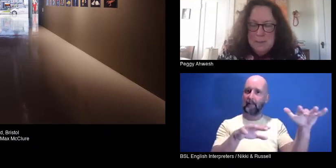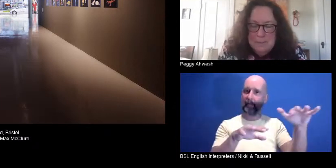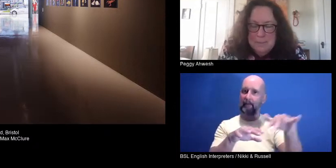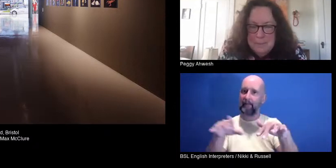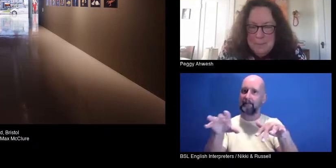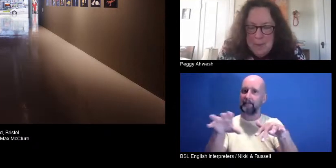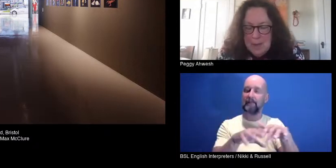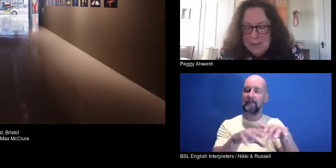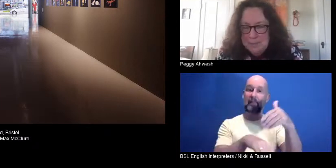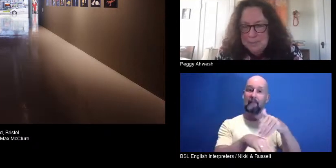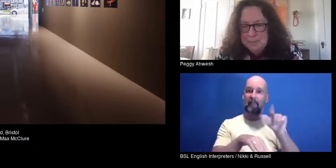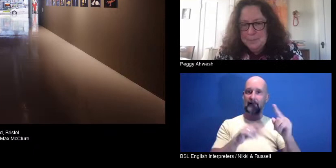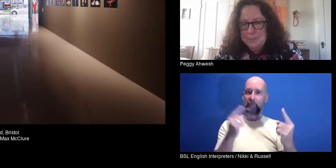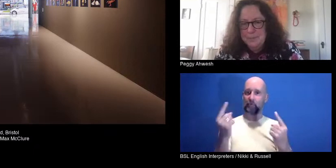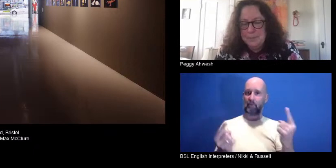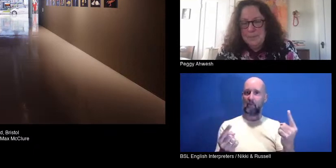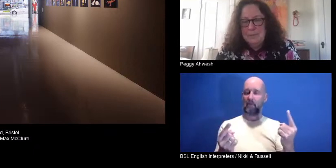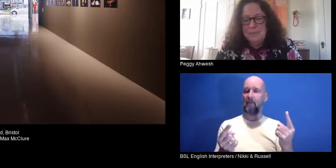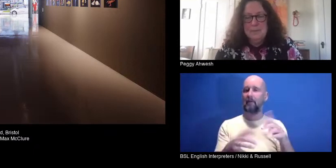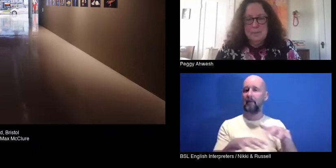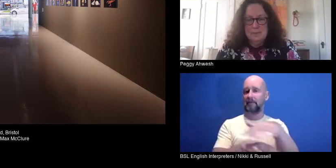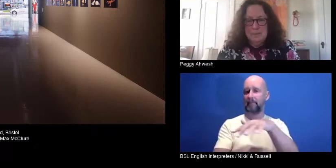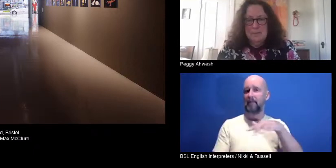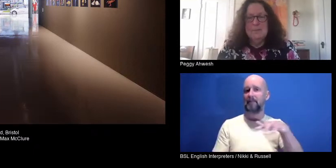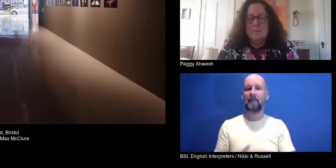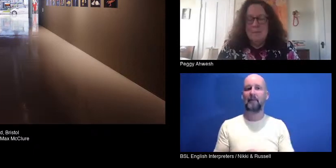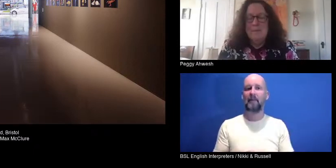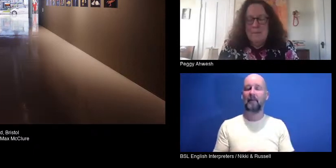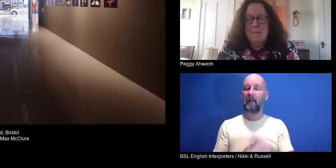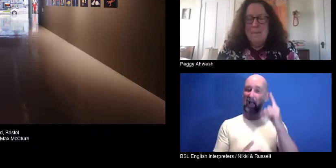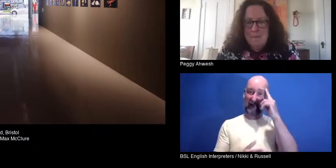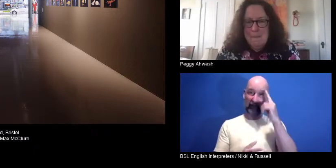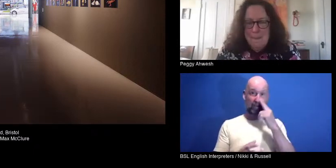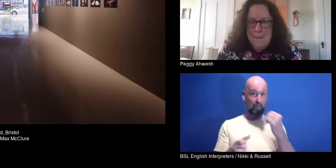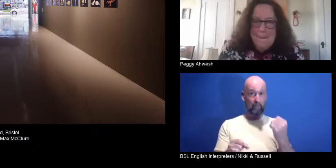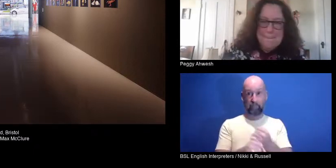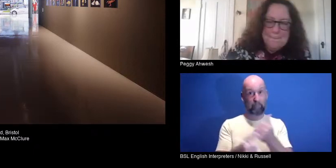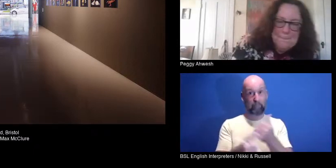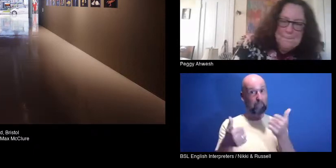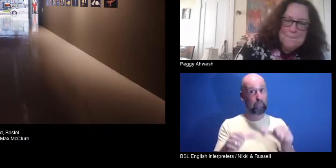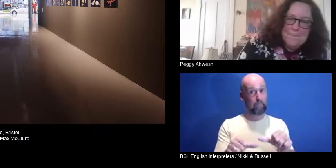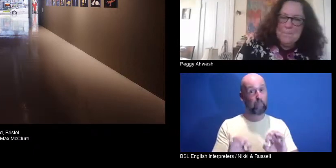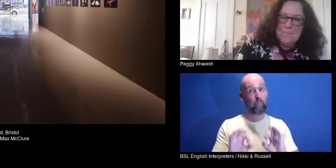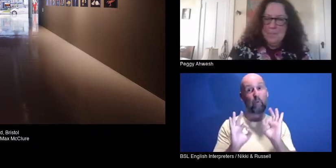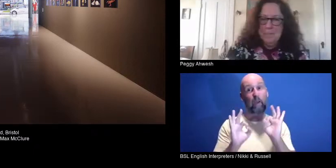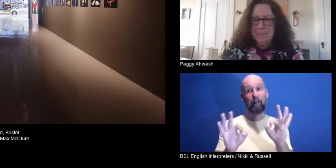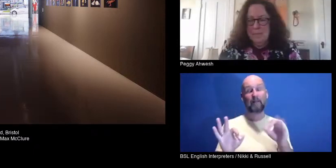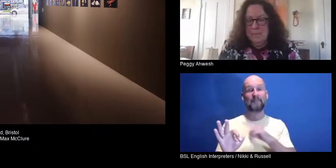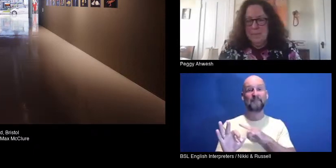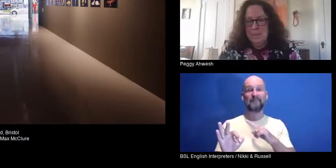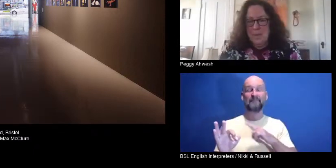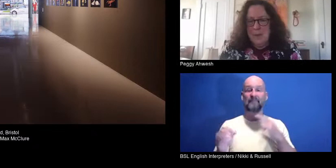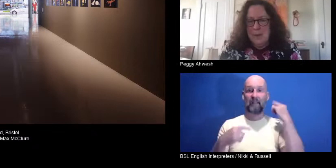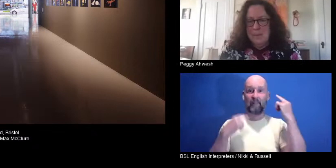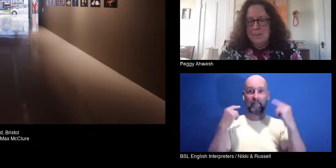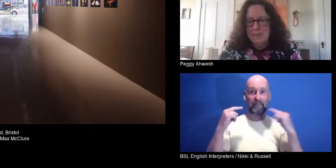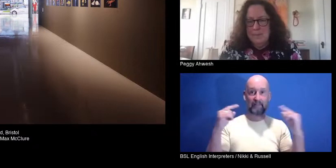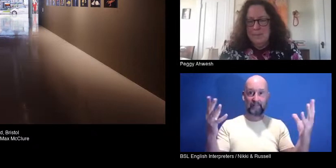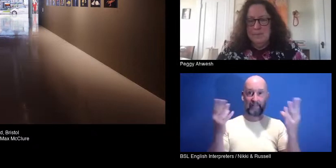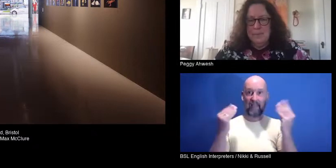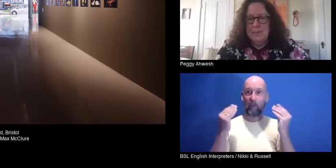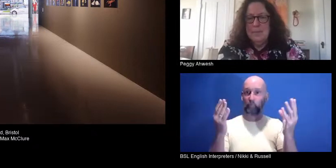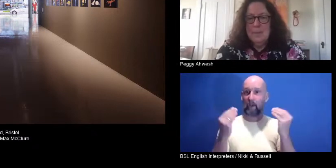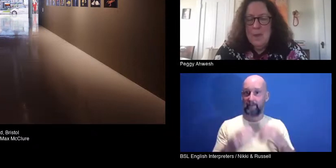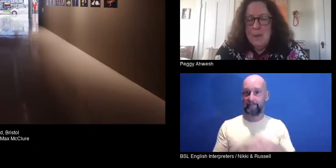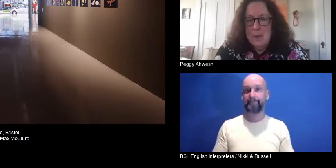spatially. I felt like it turned out super well in terms of the balance of the soundtracks. And also,